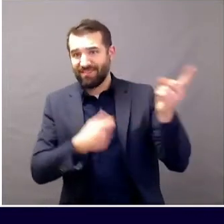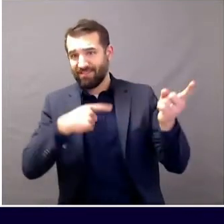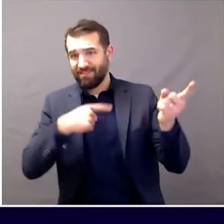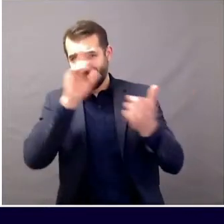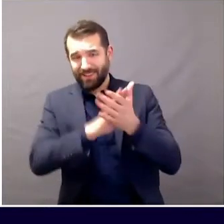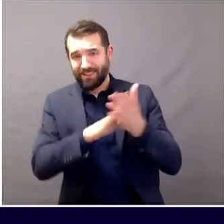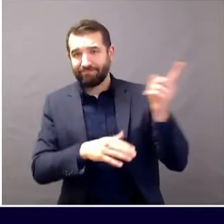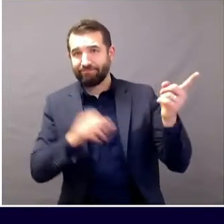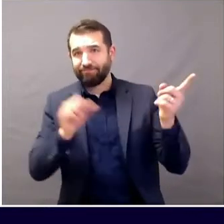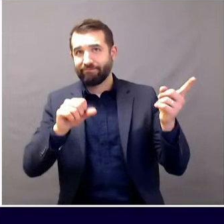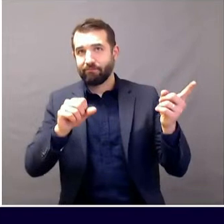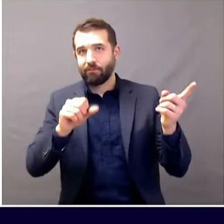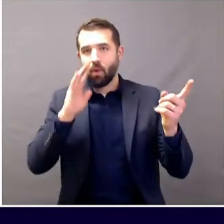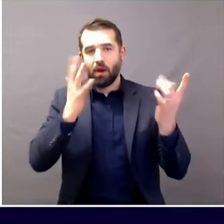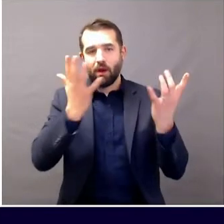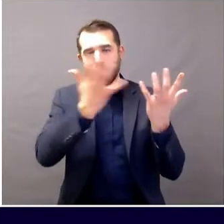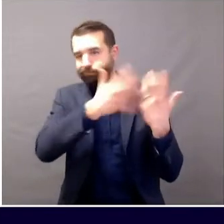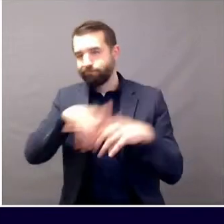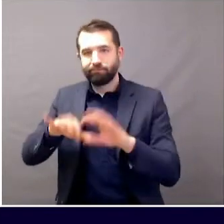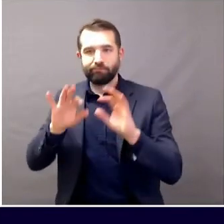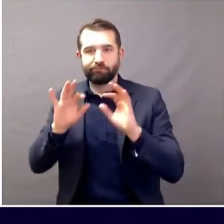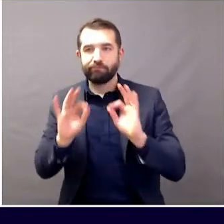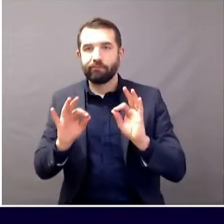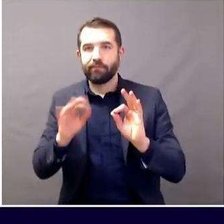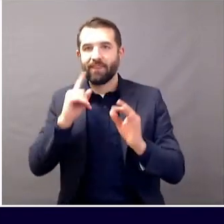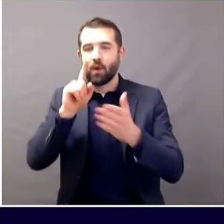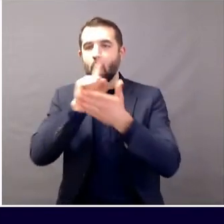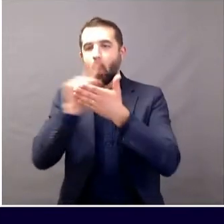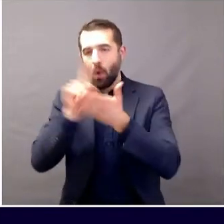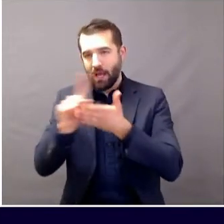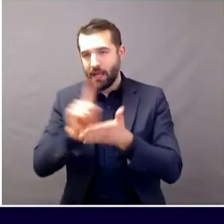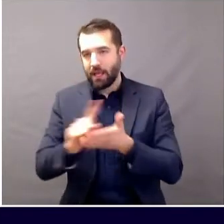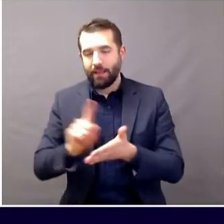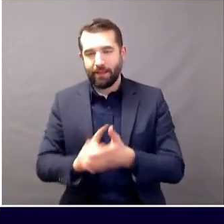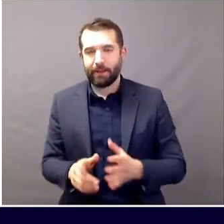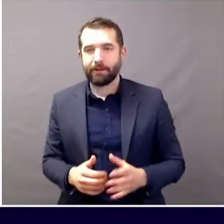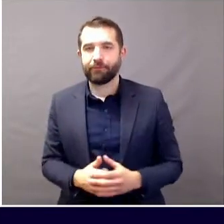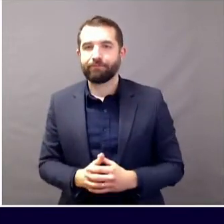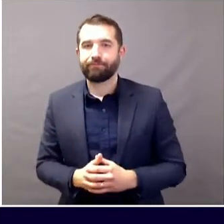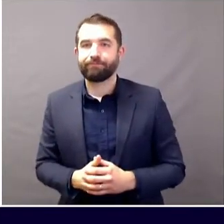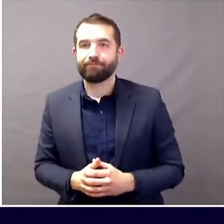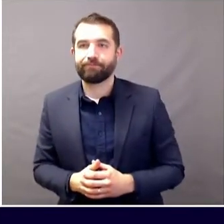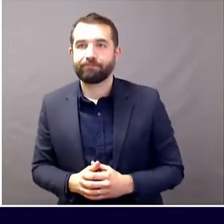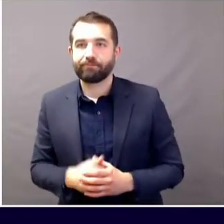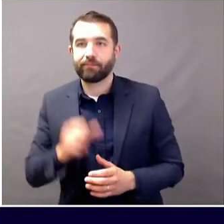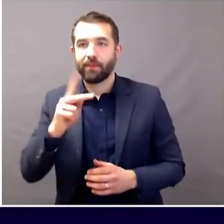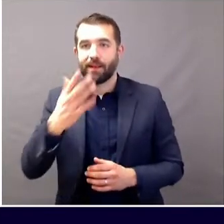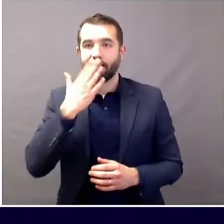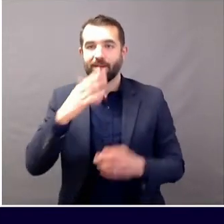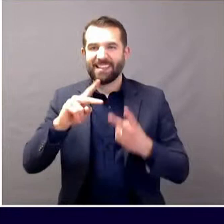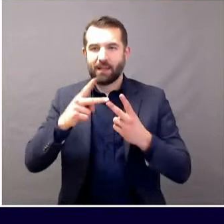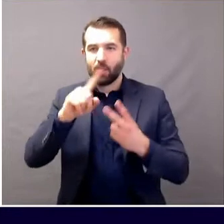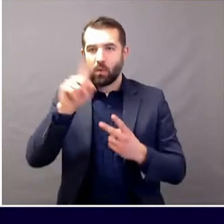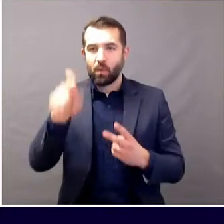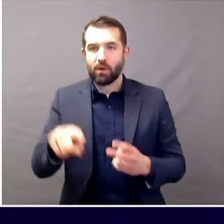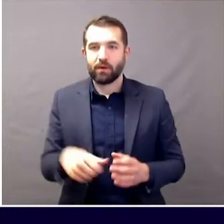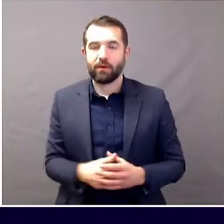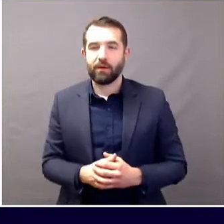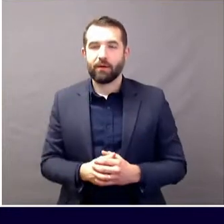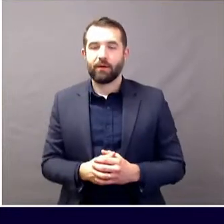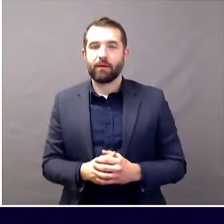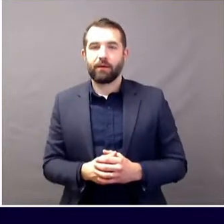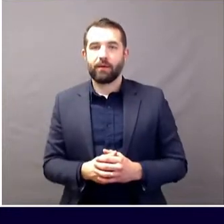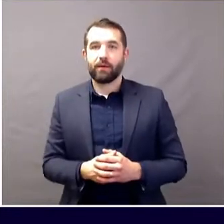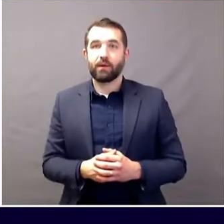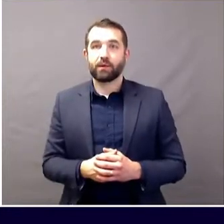Okay, thank you. My second question is about pharmacies. So do you know how many pharmacies in Maine have ultra cold